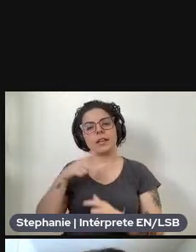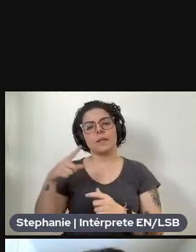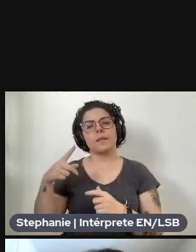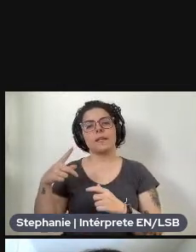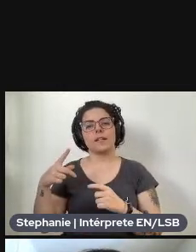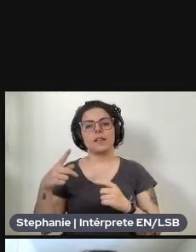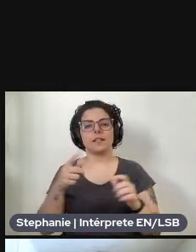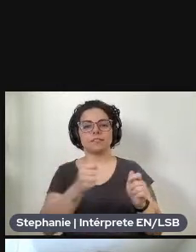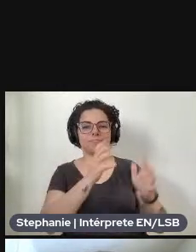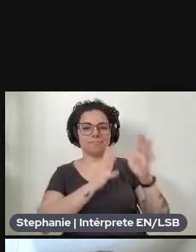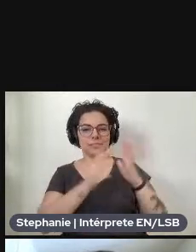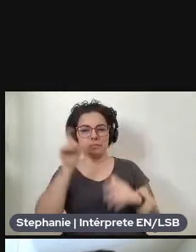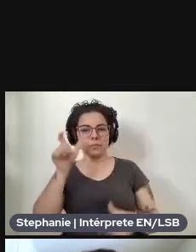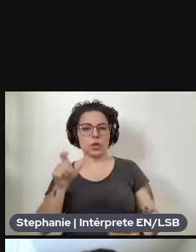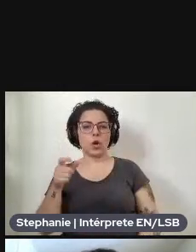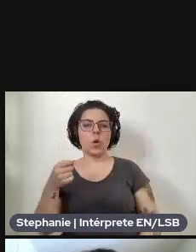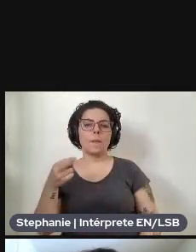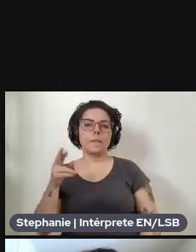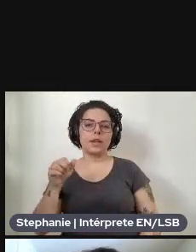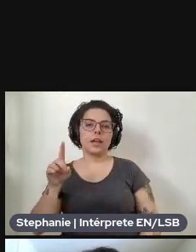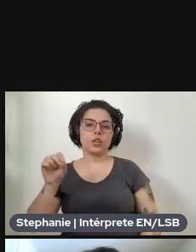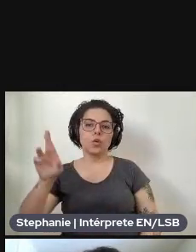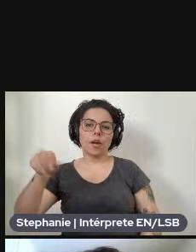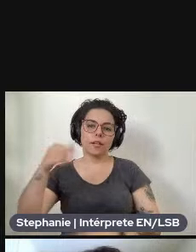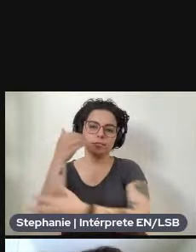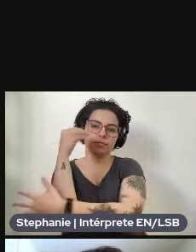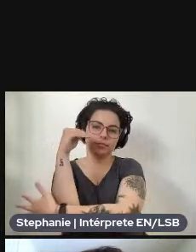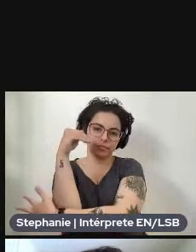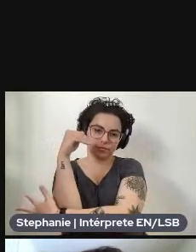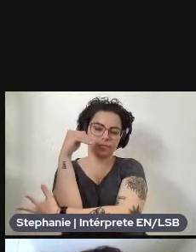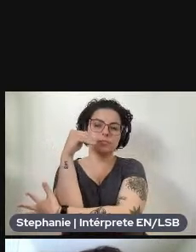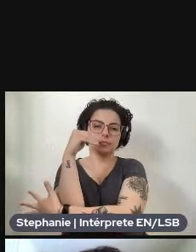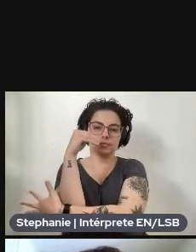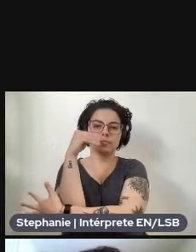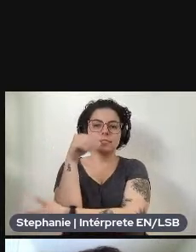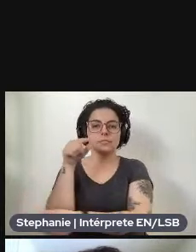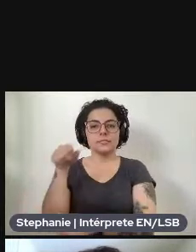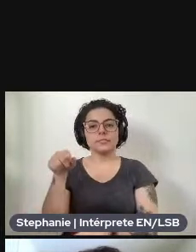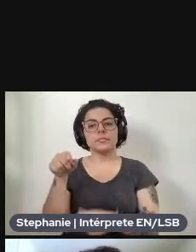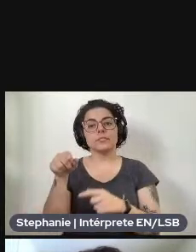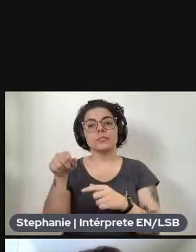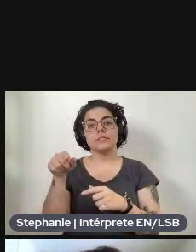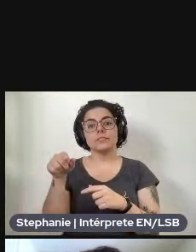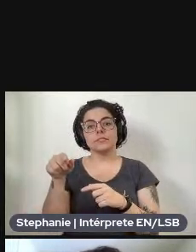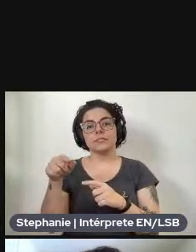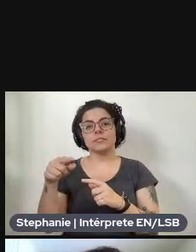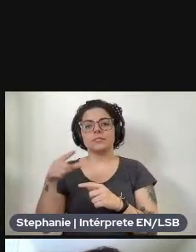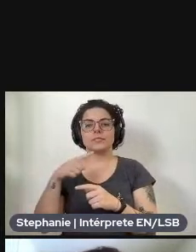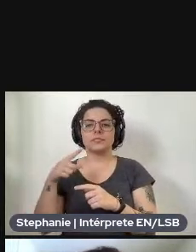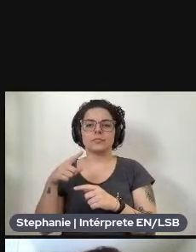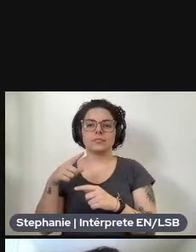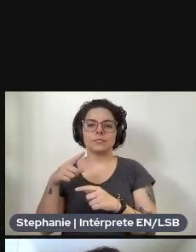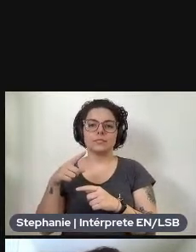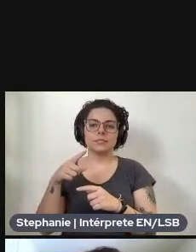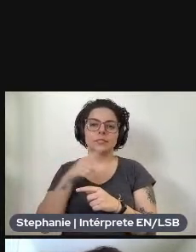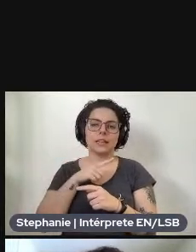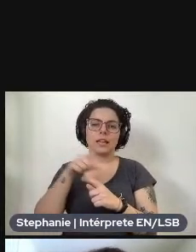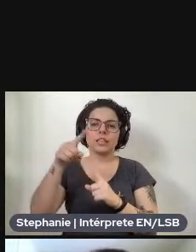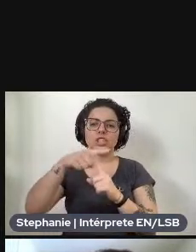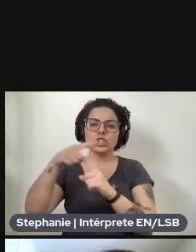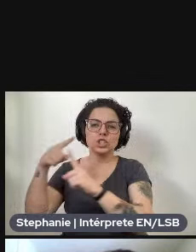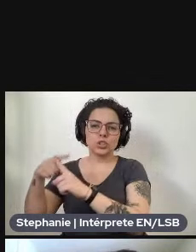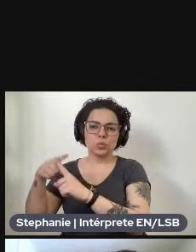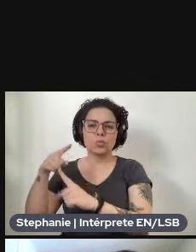has actor function and swan undergoer function. Okay, M means just more than